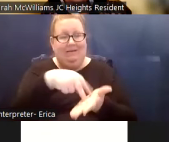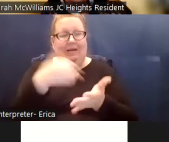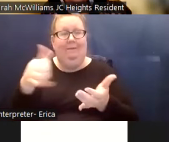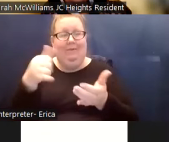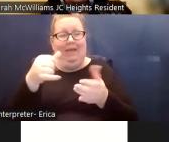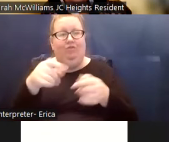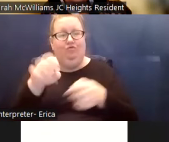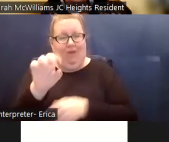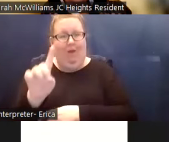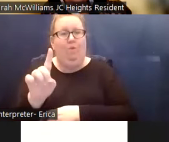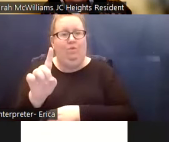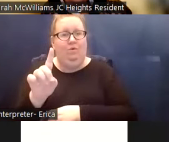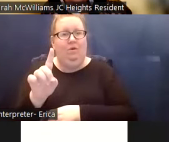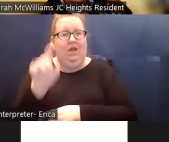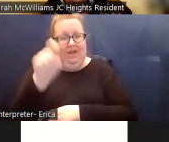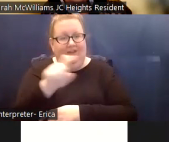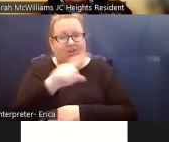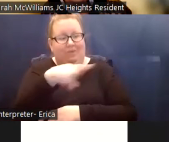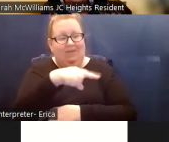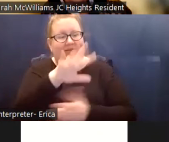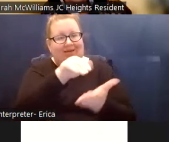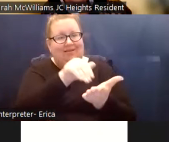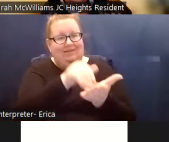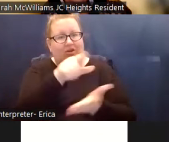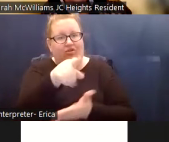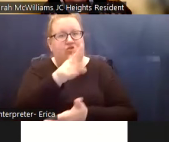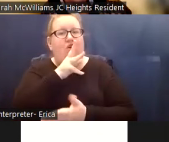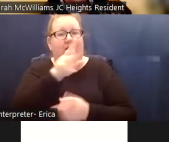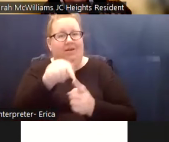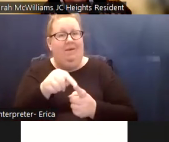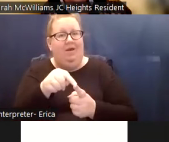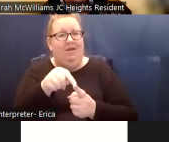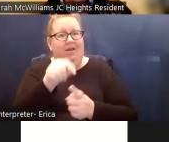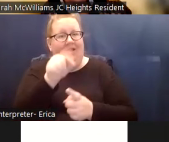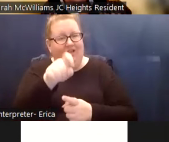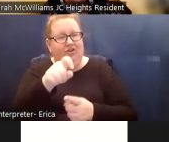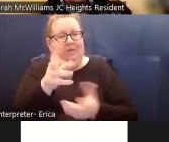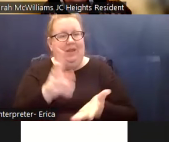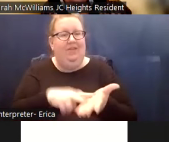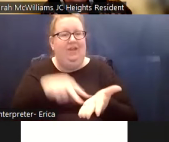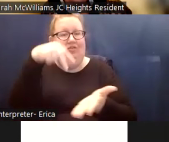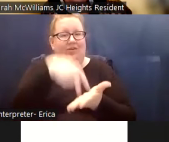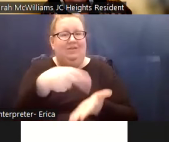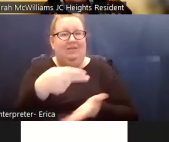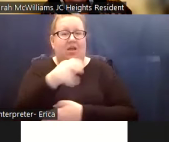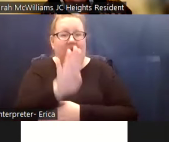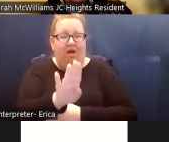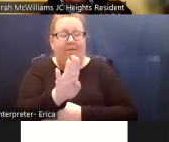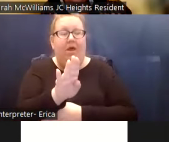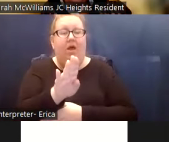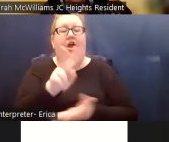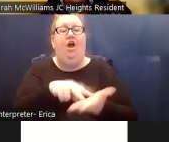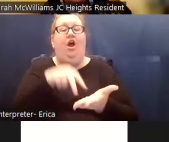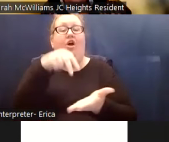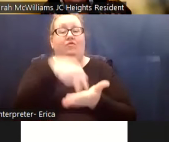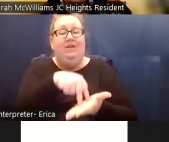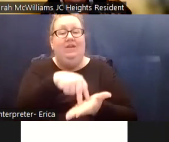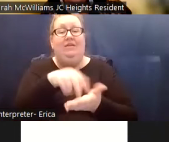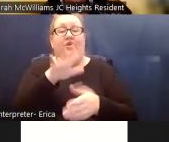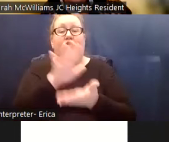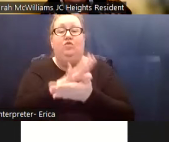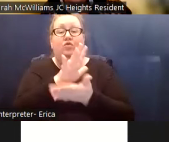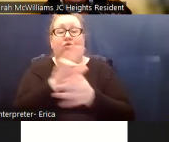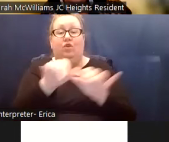these centers that you're talking about, these resilience hubs. A resilient schoolyard would have nature-based